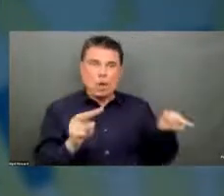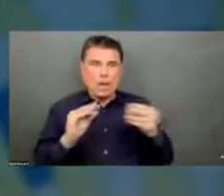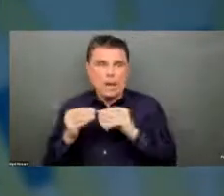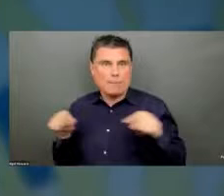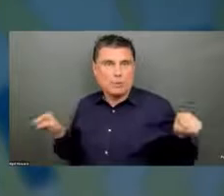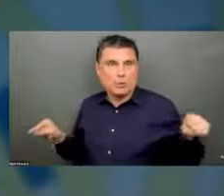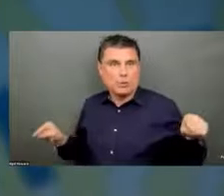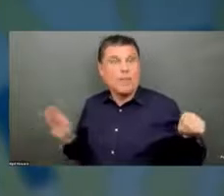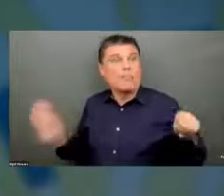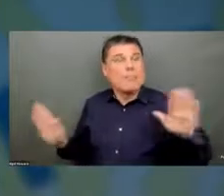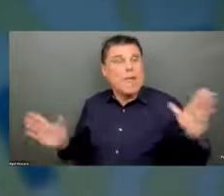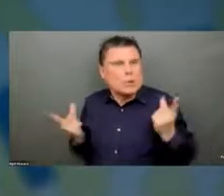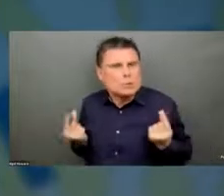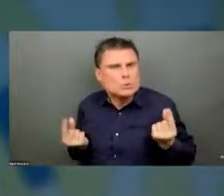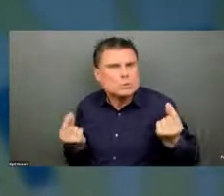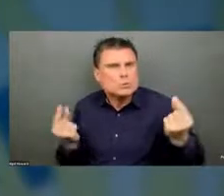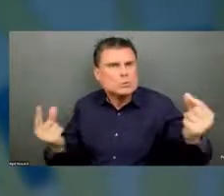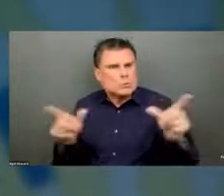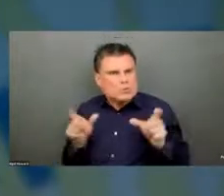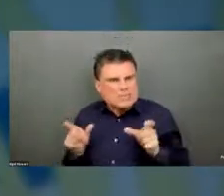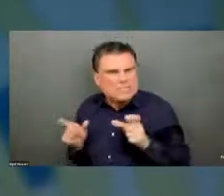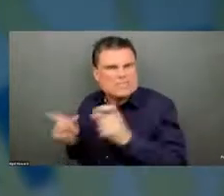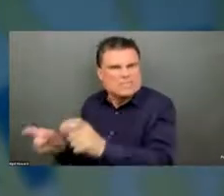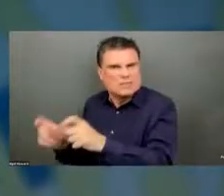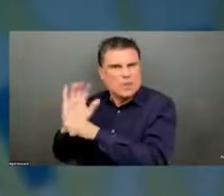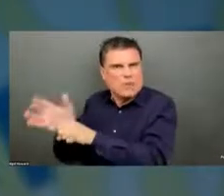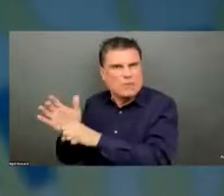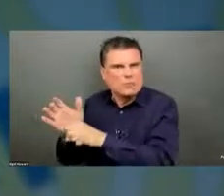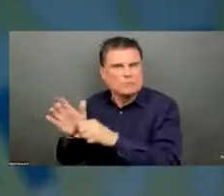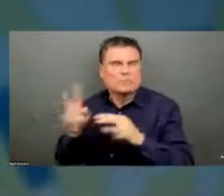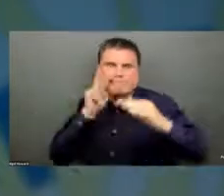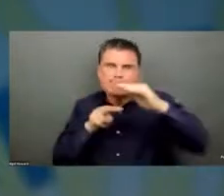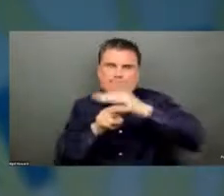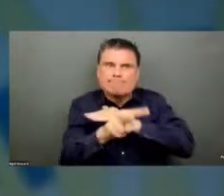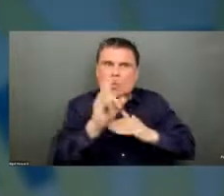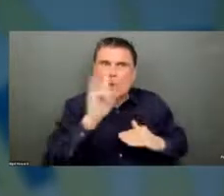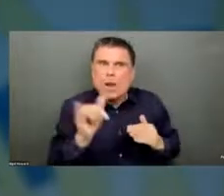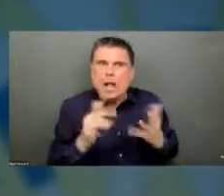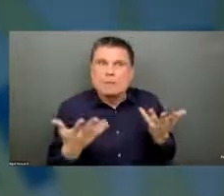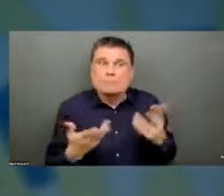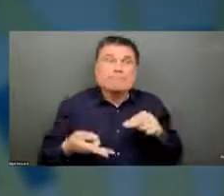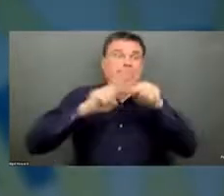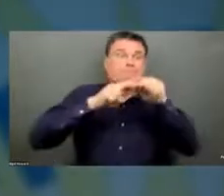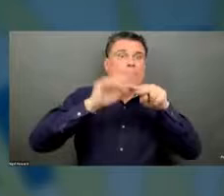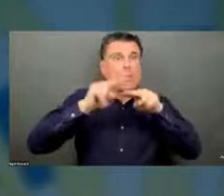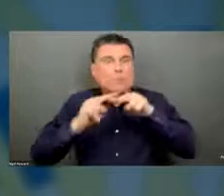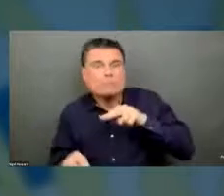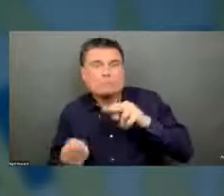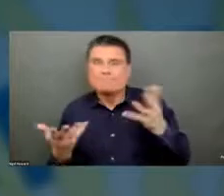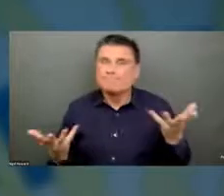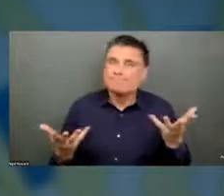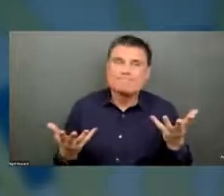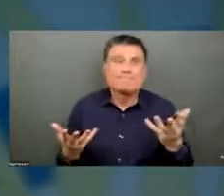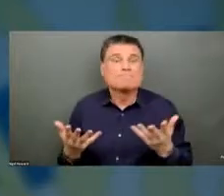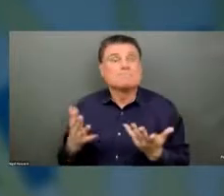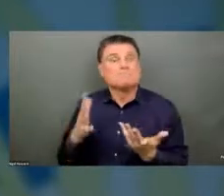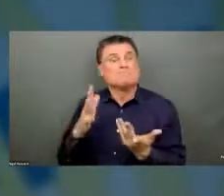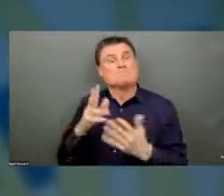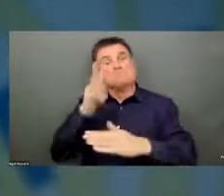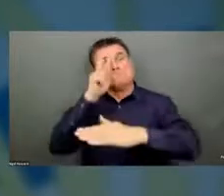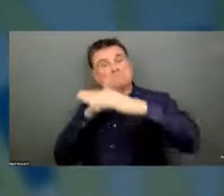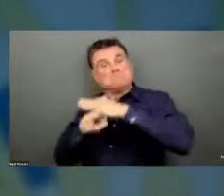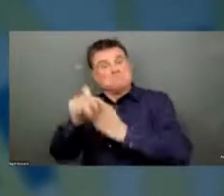be looking at. So this is modeling, so this is not a prediction, but it is helps us understand the things that we need to